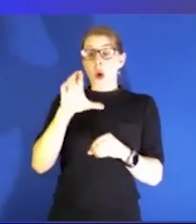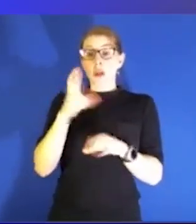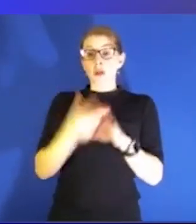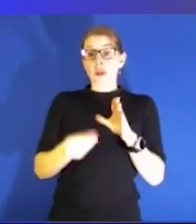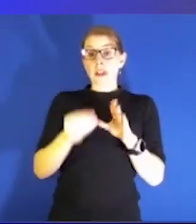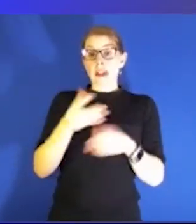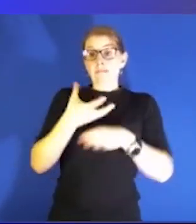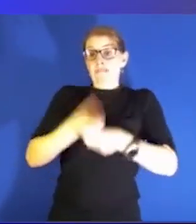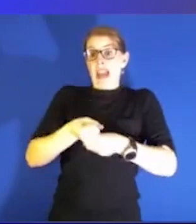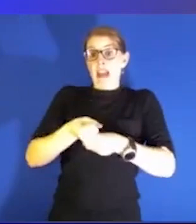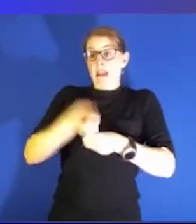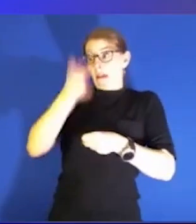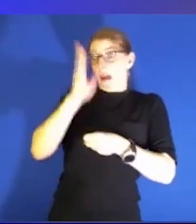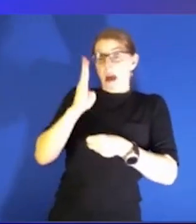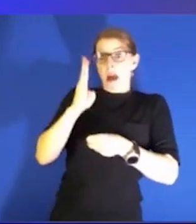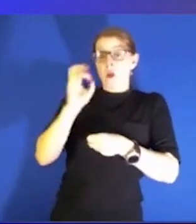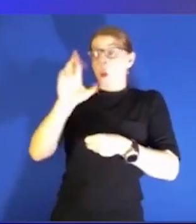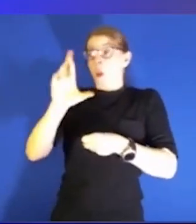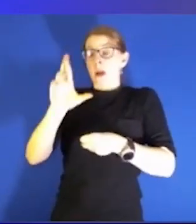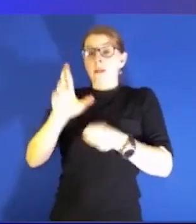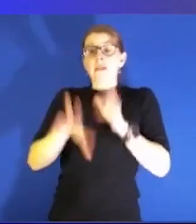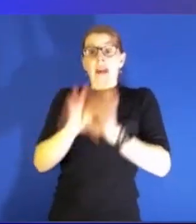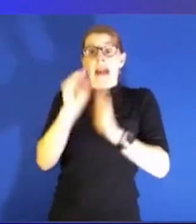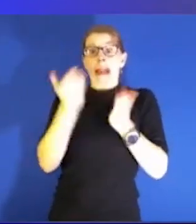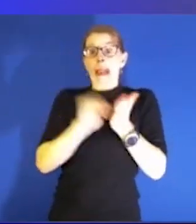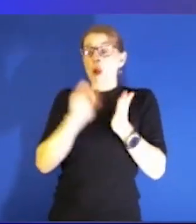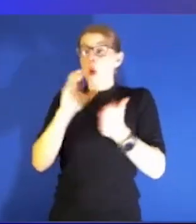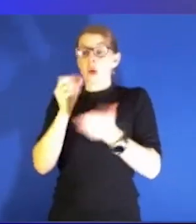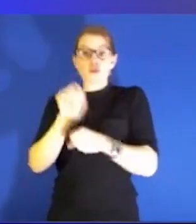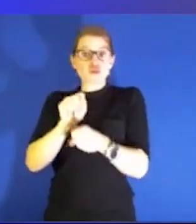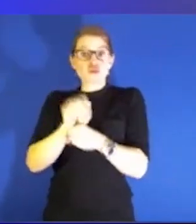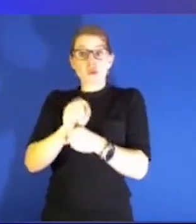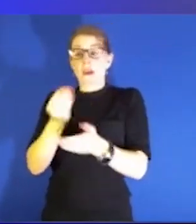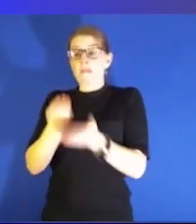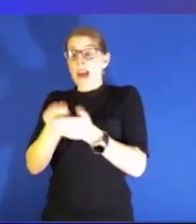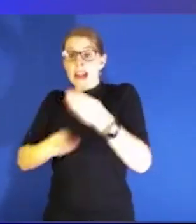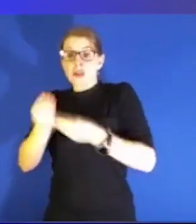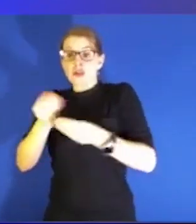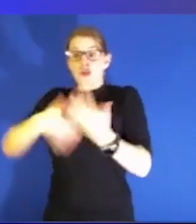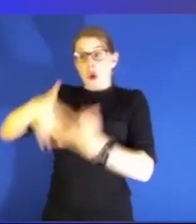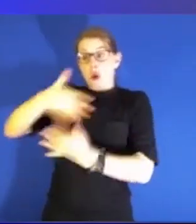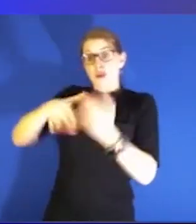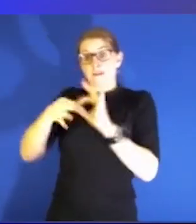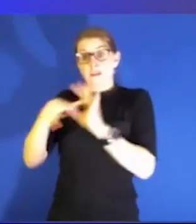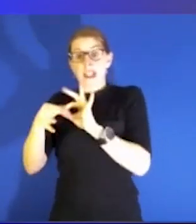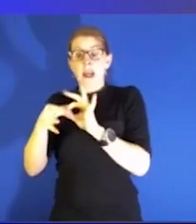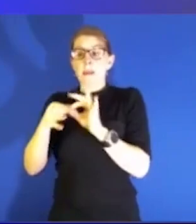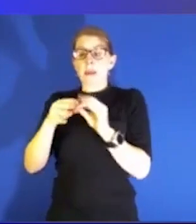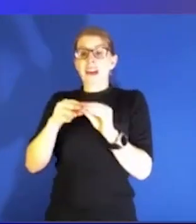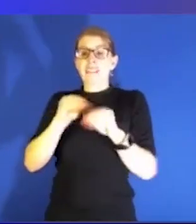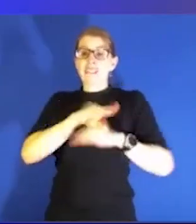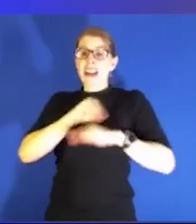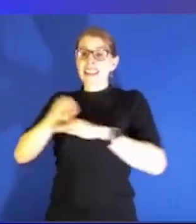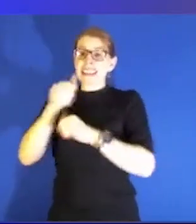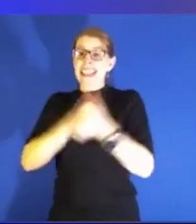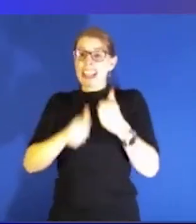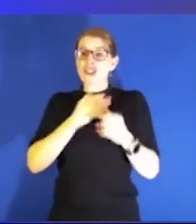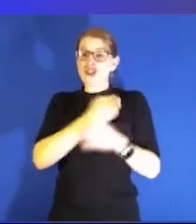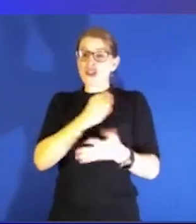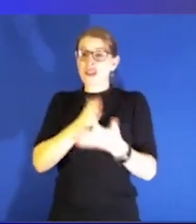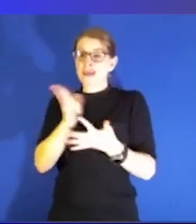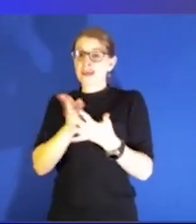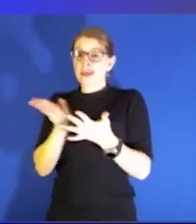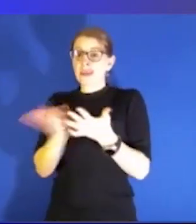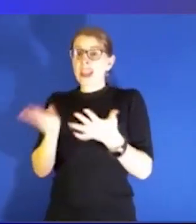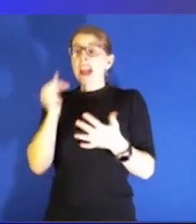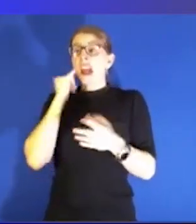faith in God. Work, financial, it's sort of social, friendship, it sort of spills out in all those areas. So if you can be more self-aware,